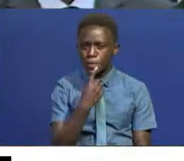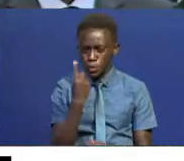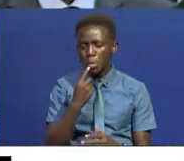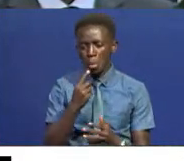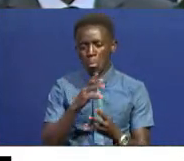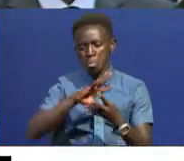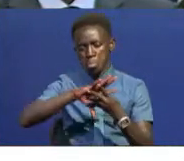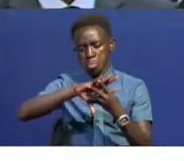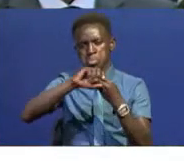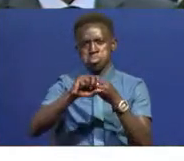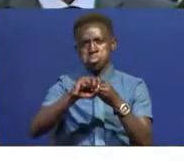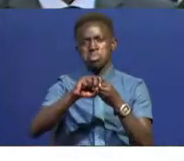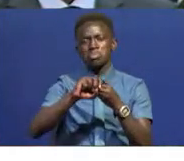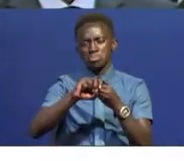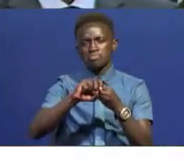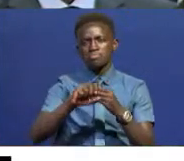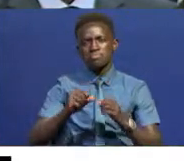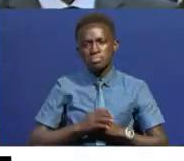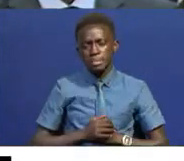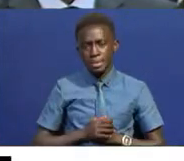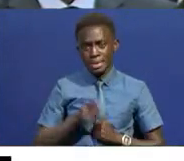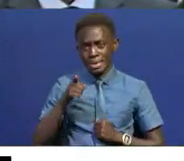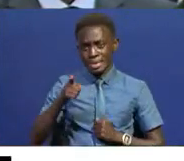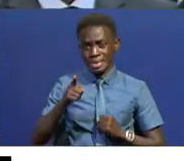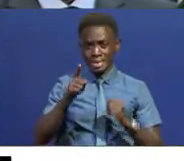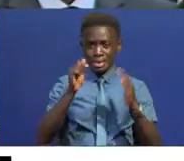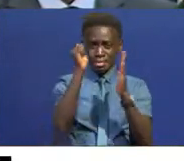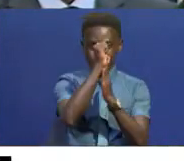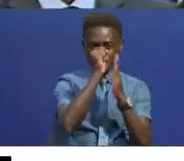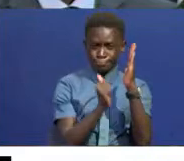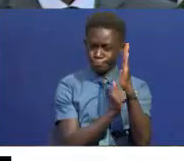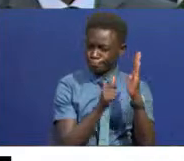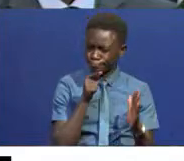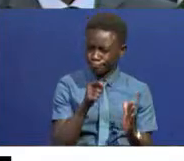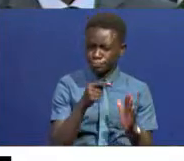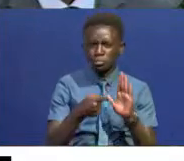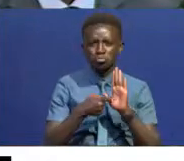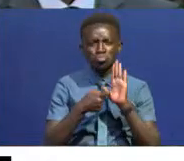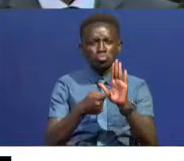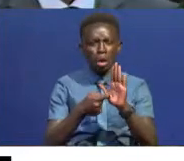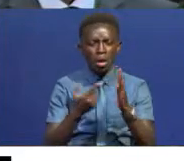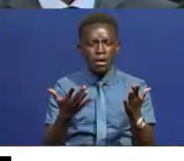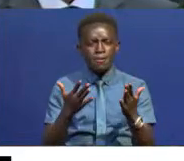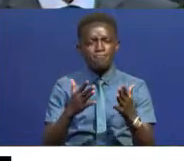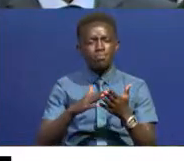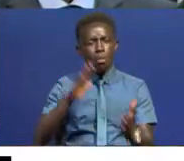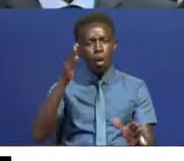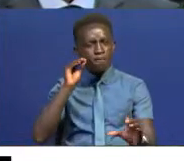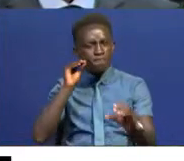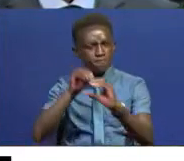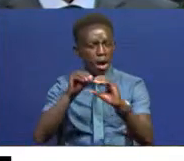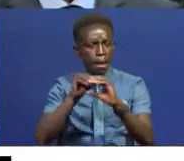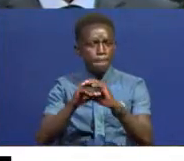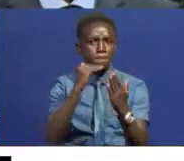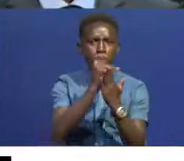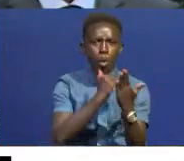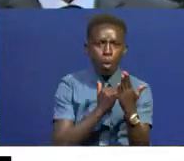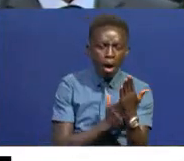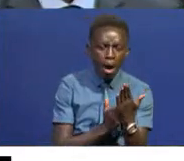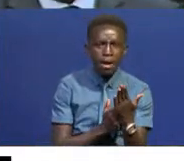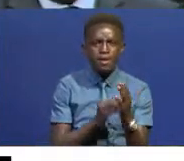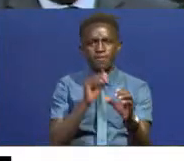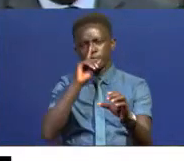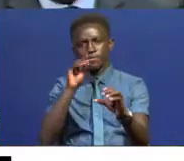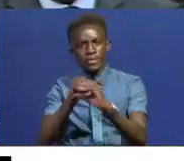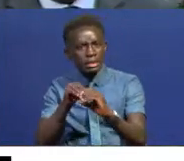also prescribed a radical program of ambitious investment in programs and projects with potential to rapidly